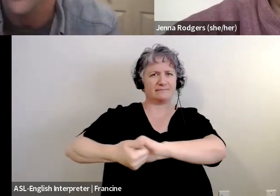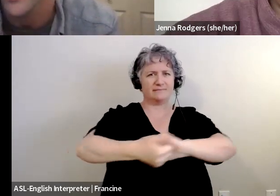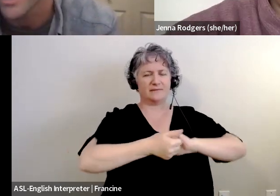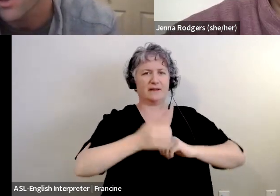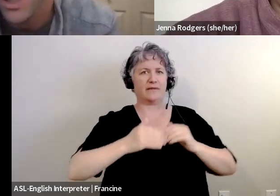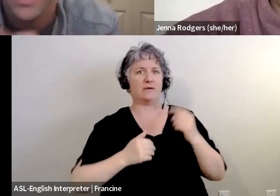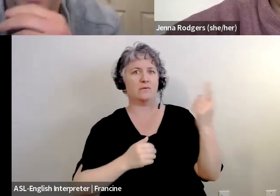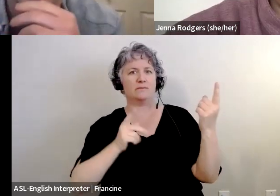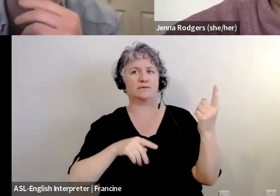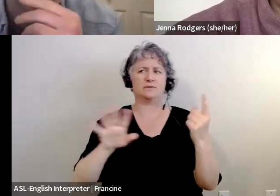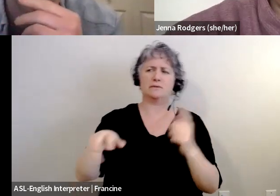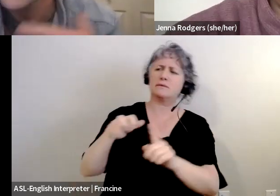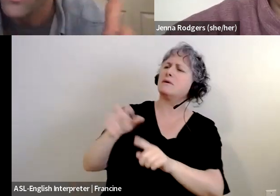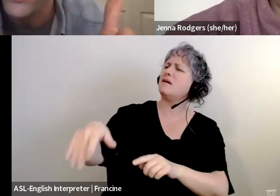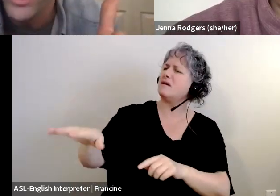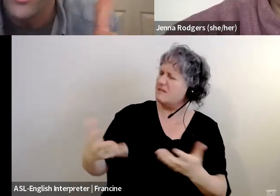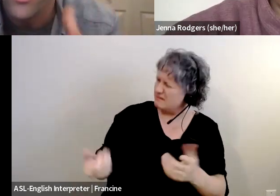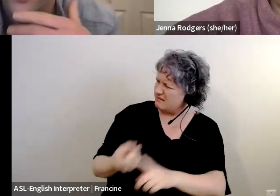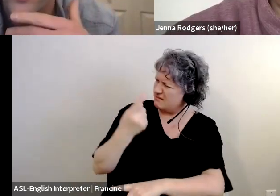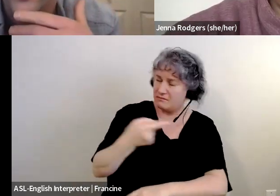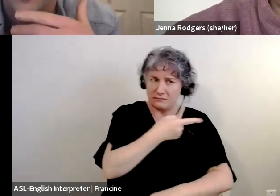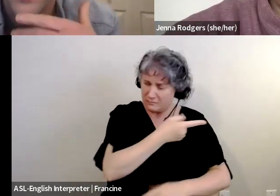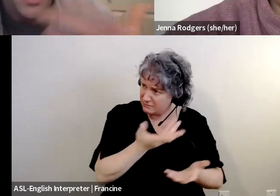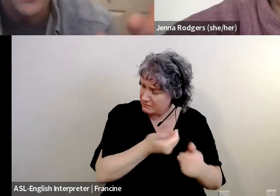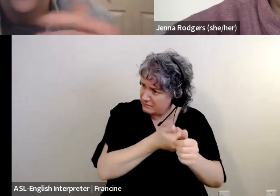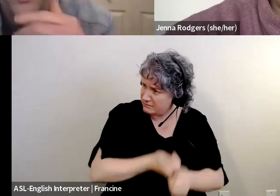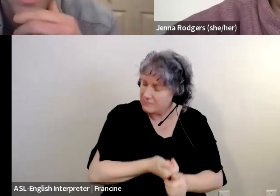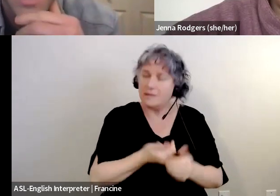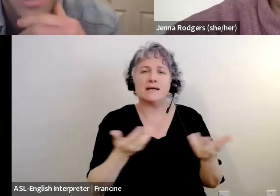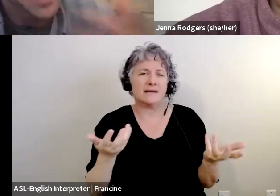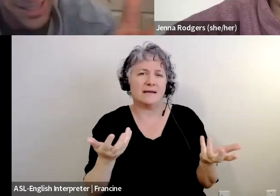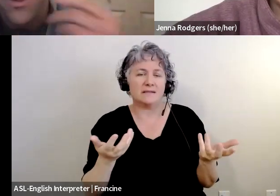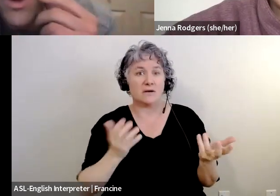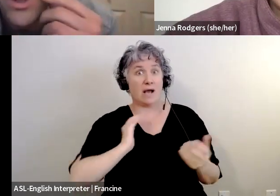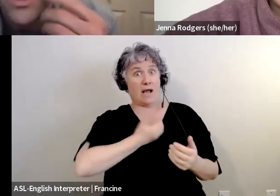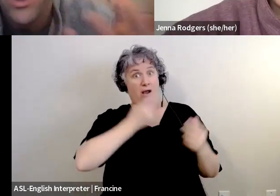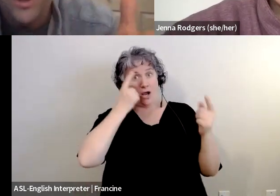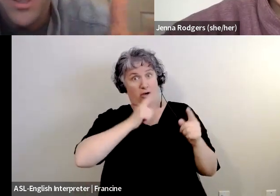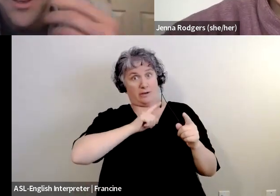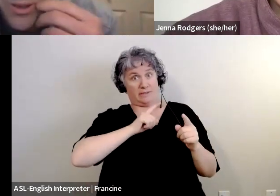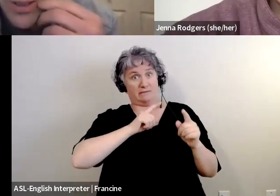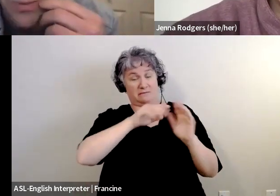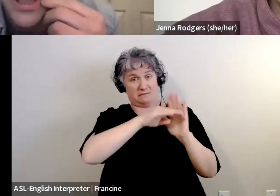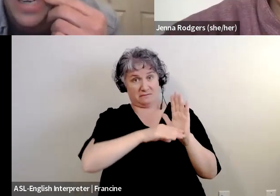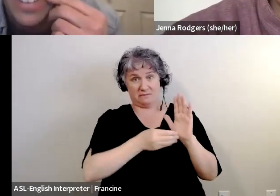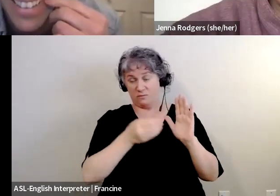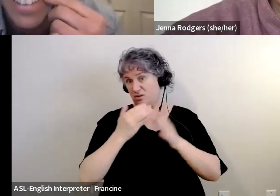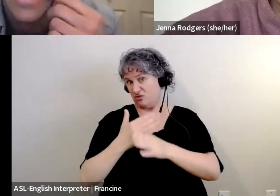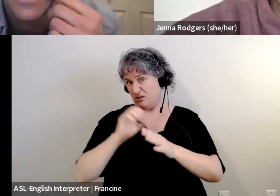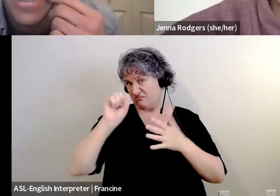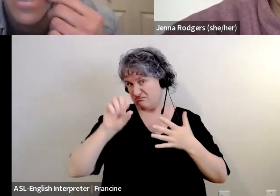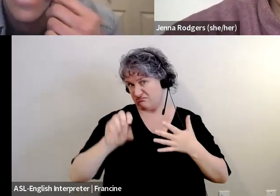call someone out. So yeah, we'll share our agreements, and again, try and get you folks to agree to them as